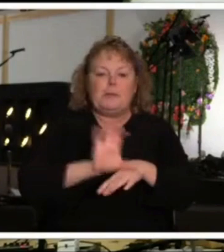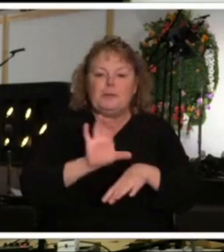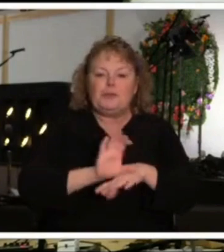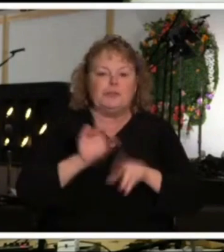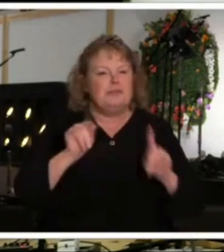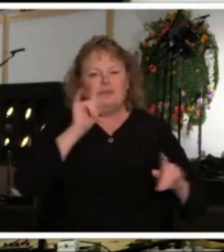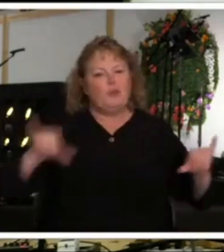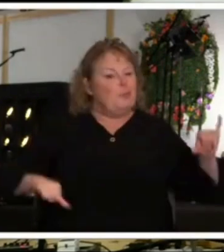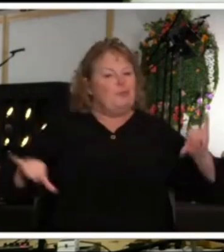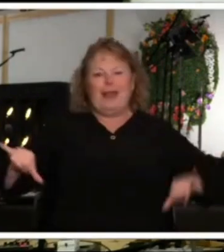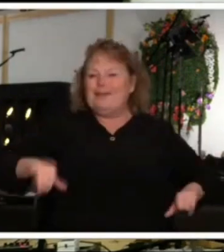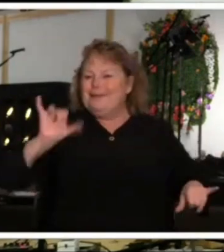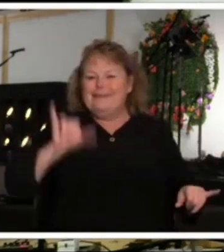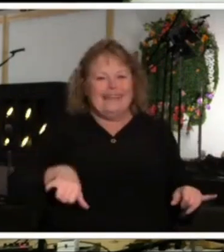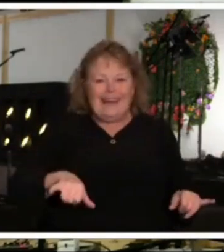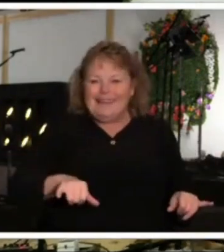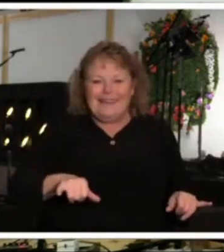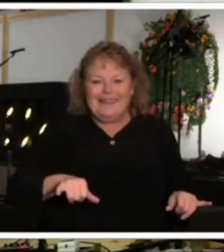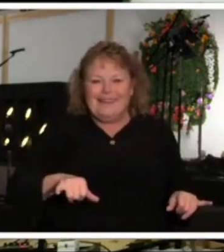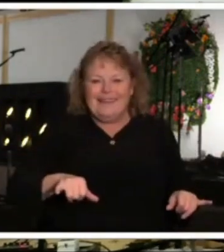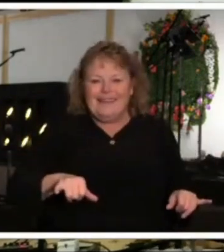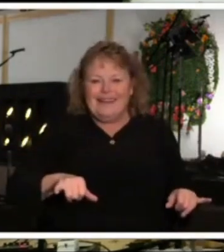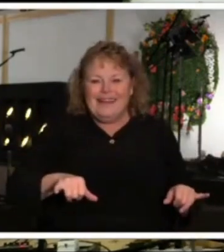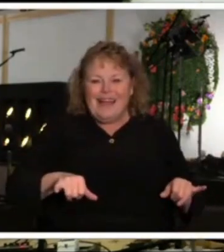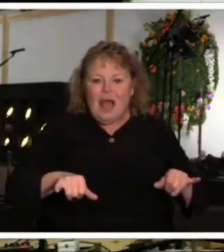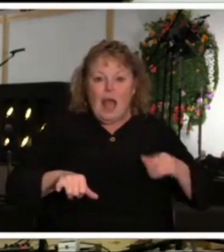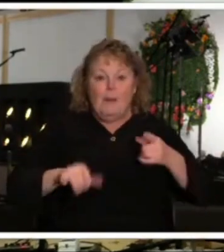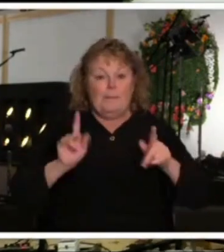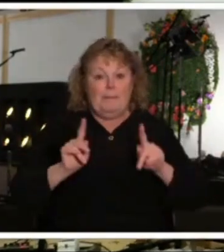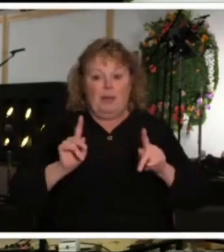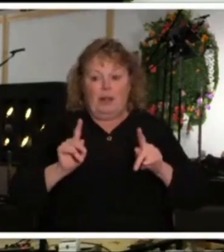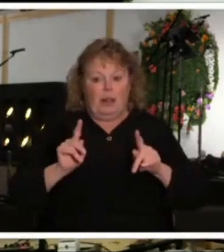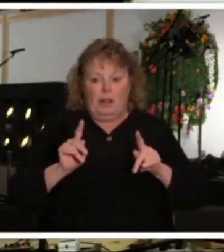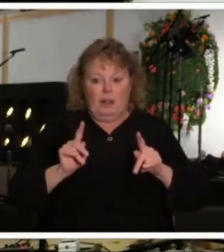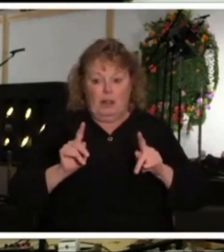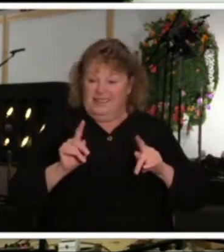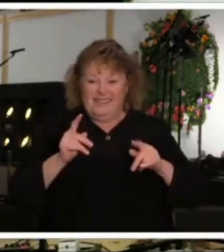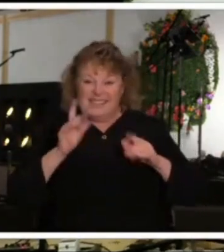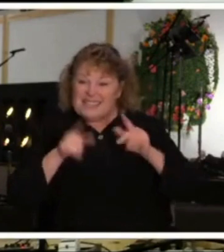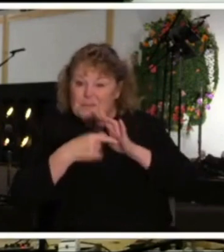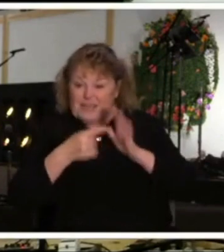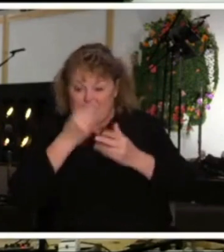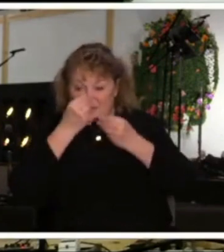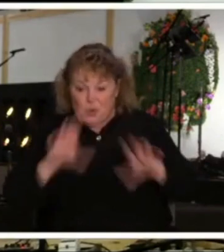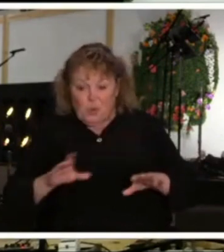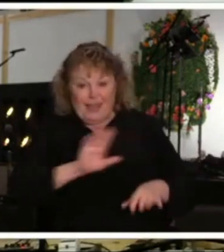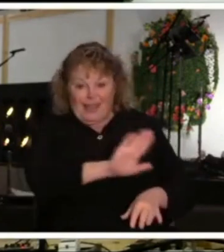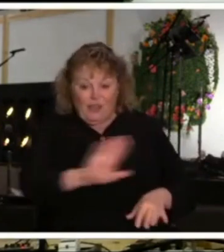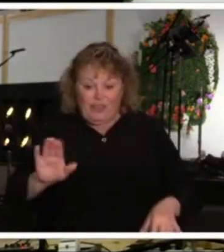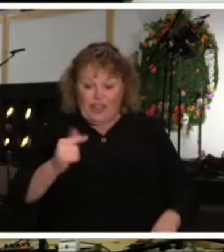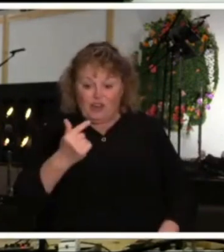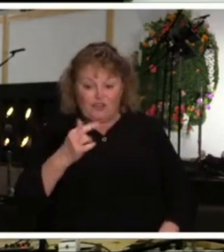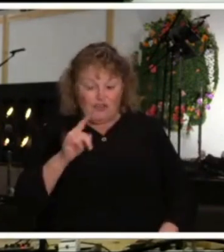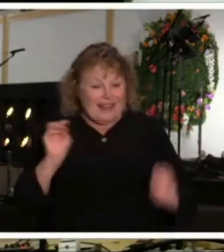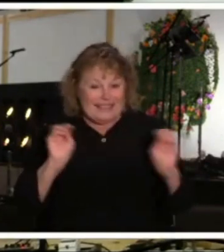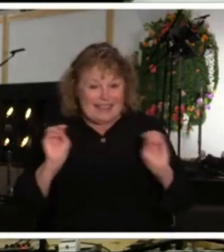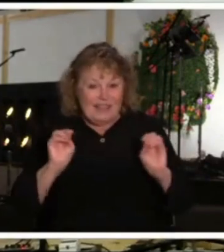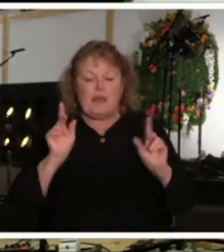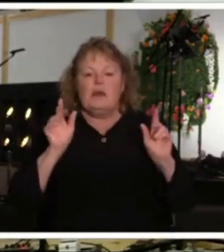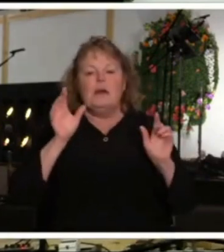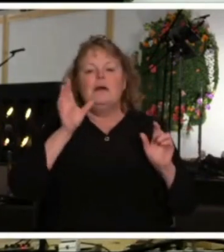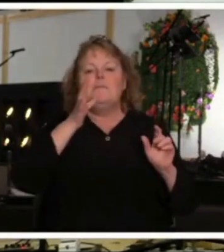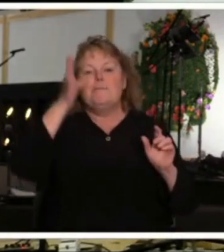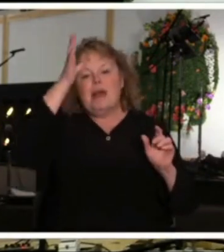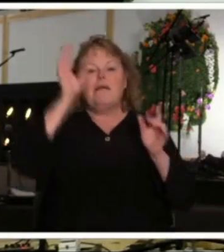that things. They don't even say my son, kid or daughter's on the honor roll. They talk about sports. And you know what? And all the